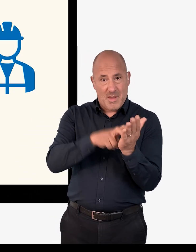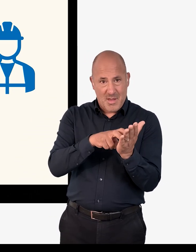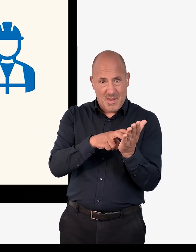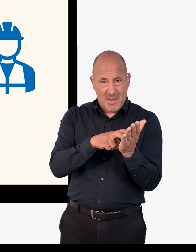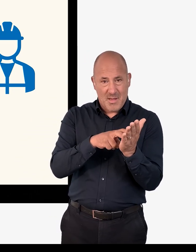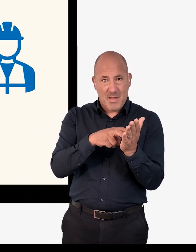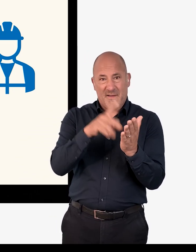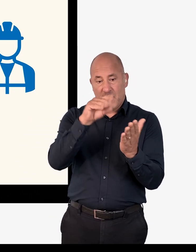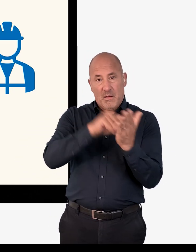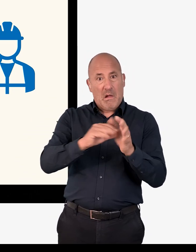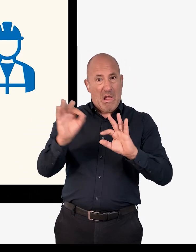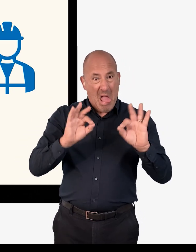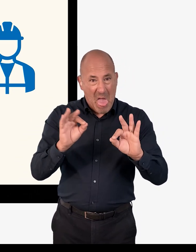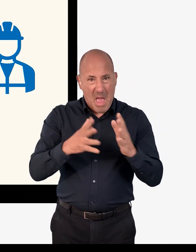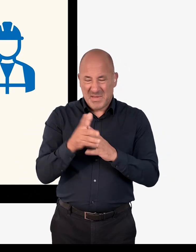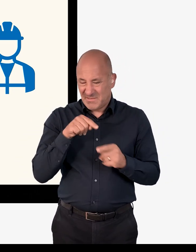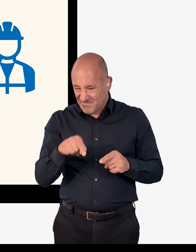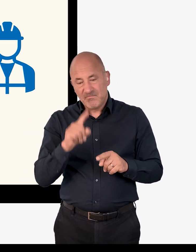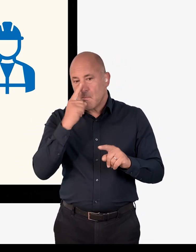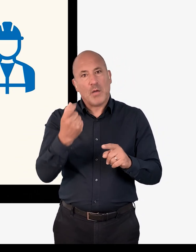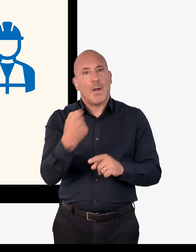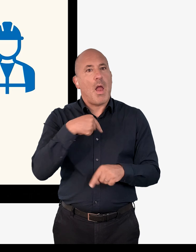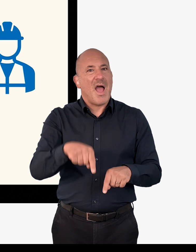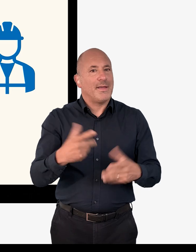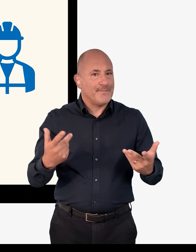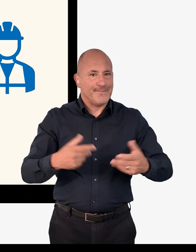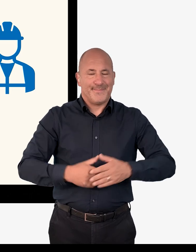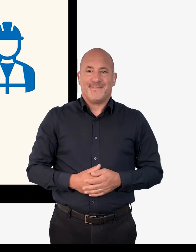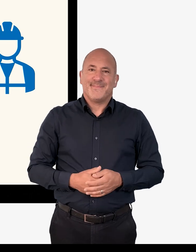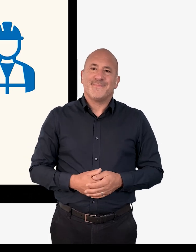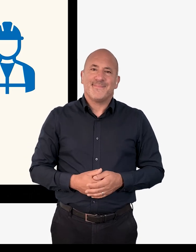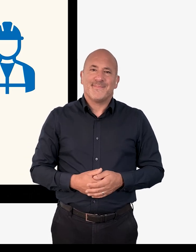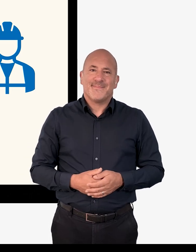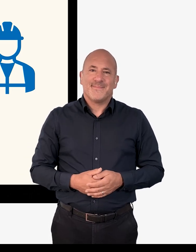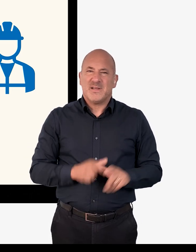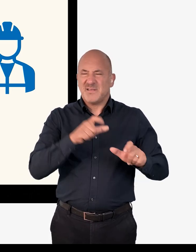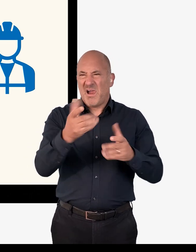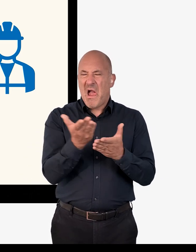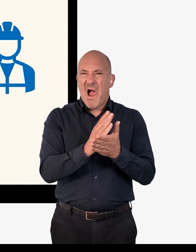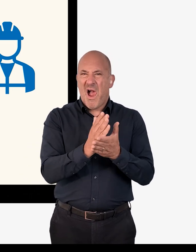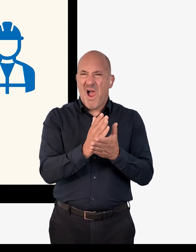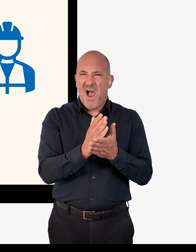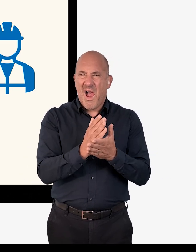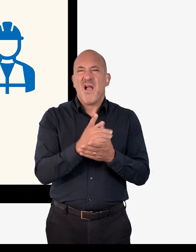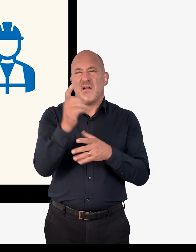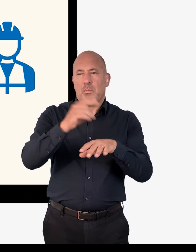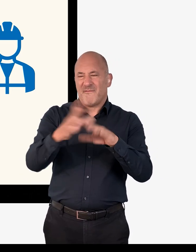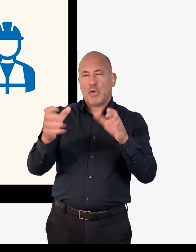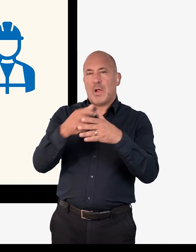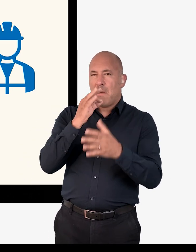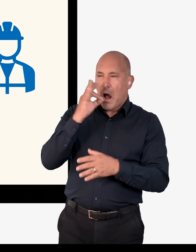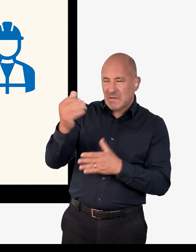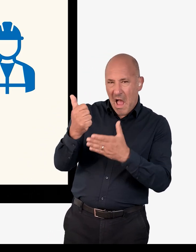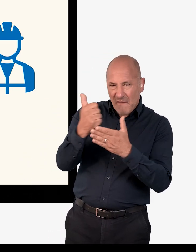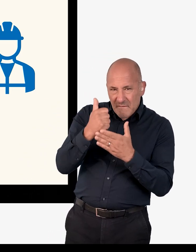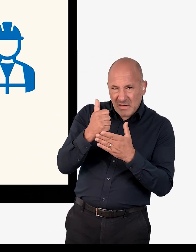the application. Otherwise, it may be deemed ineligible. Not sure? Take further